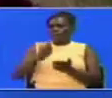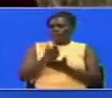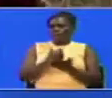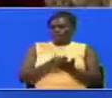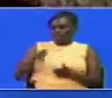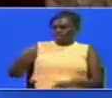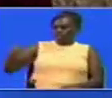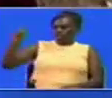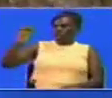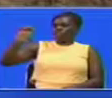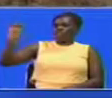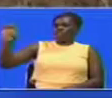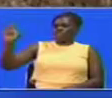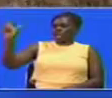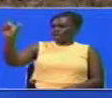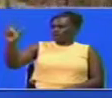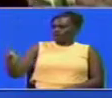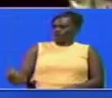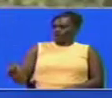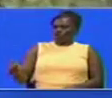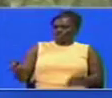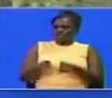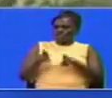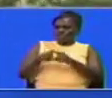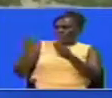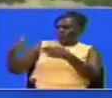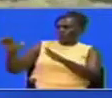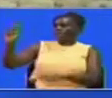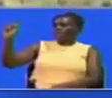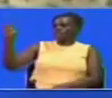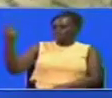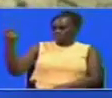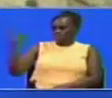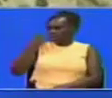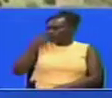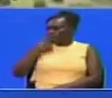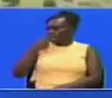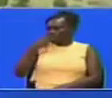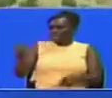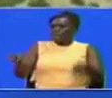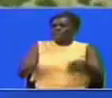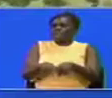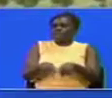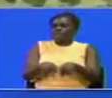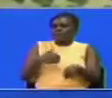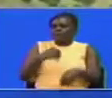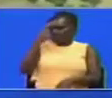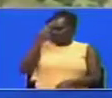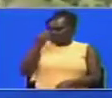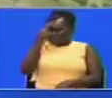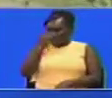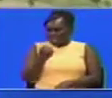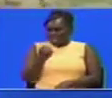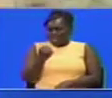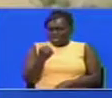of Northeastern, in coast, and even outside Kenya. In Tanzania, we have a lot of, the Maasai's here, pastoralists